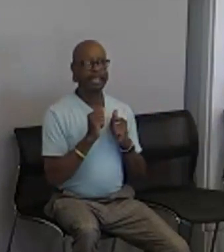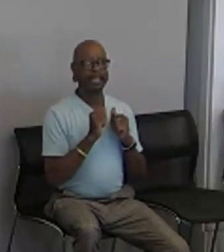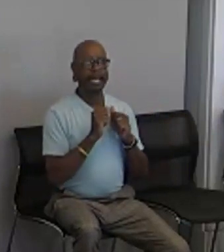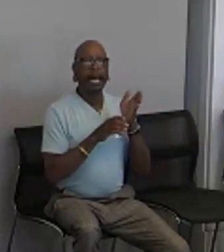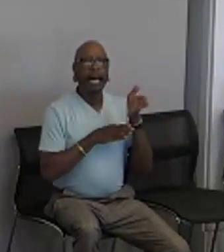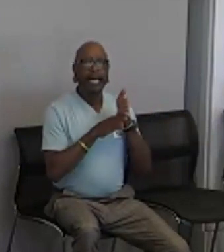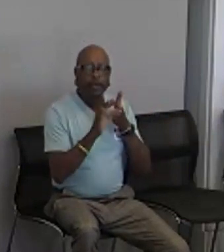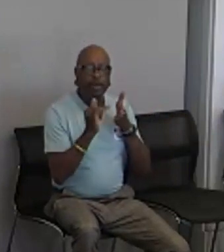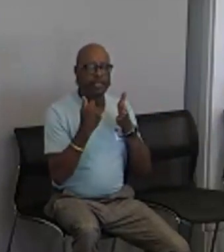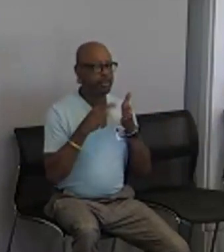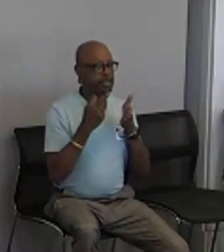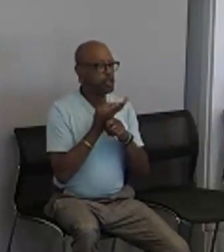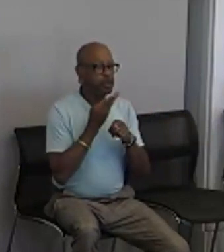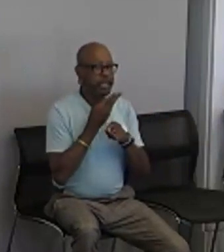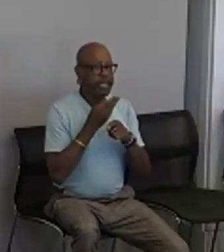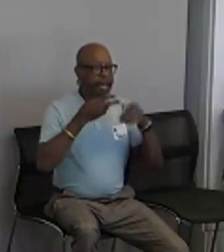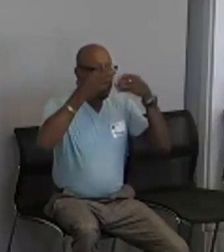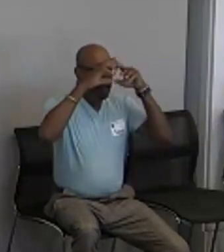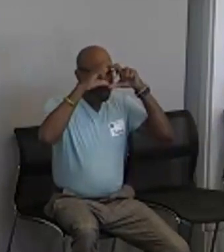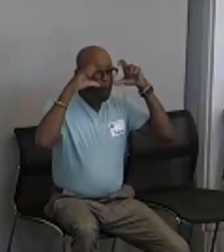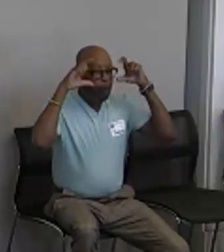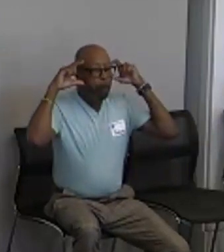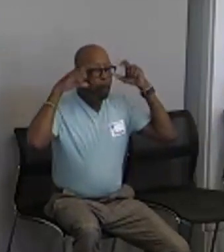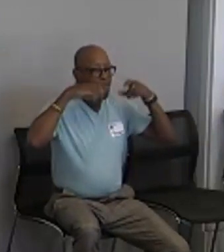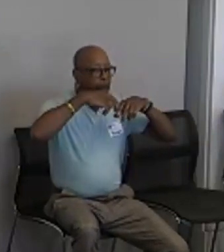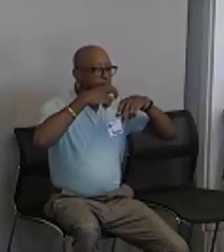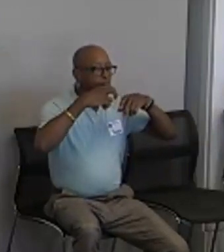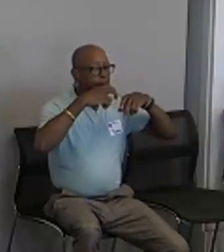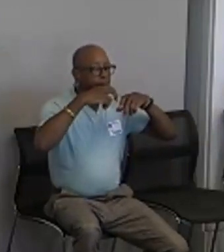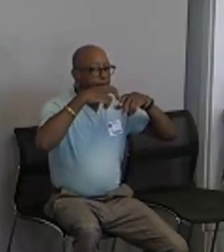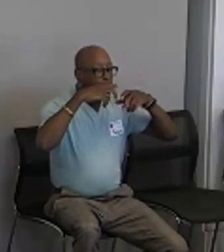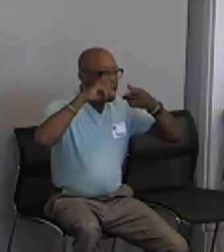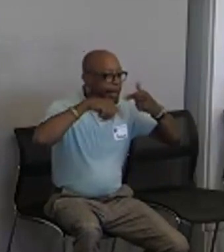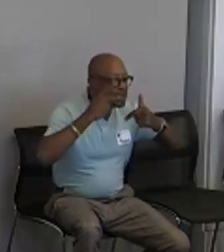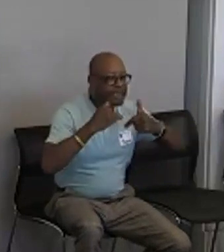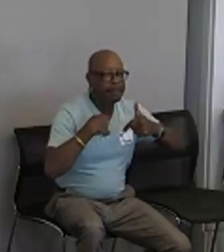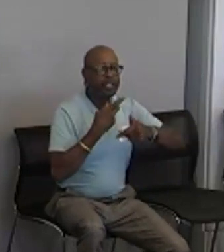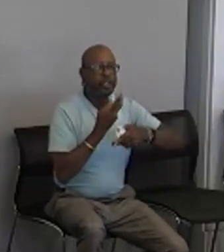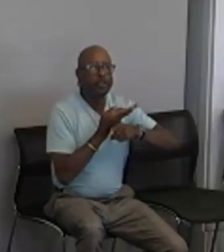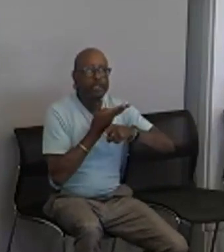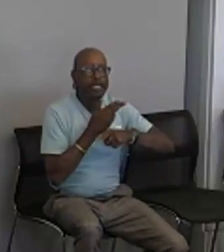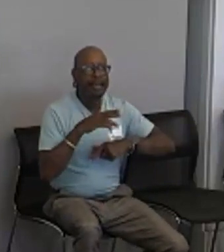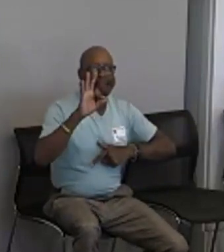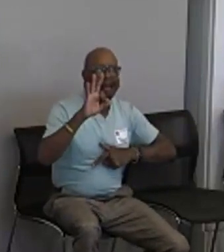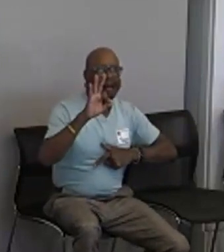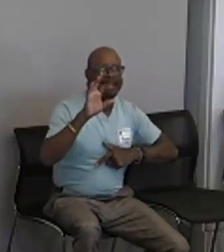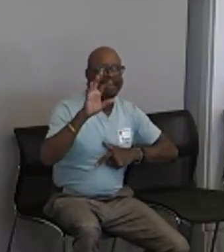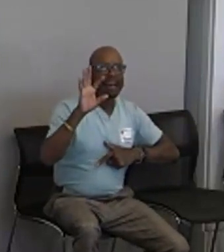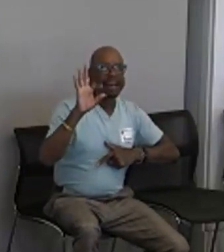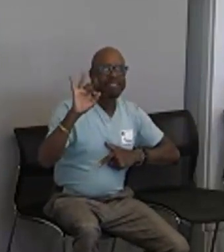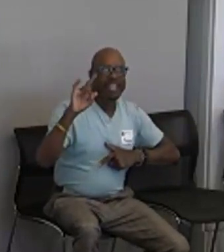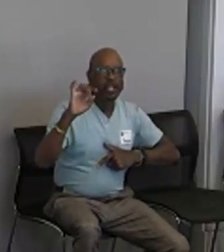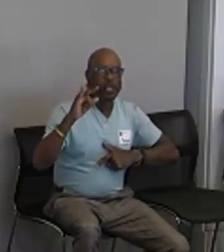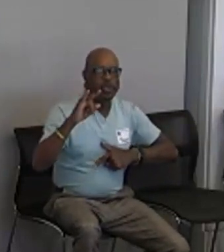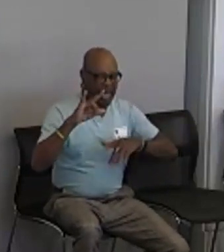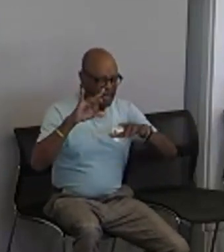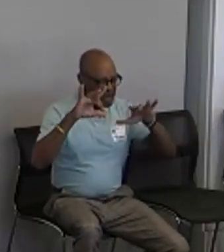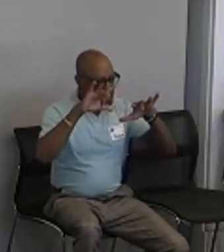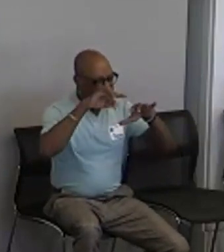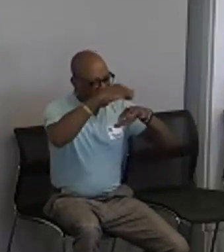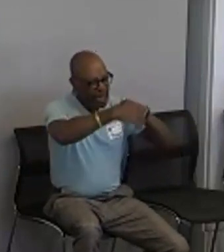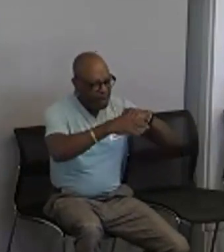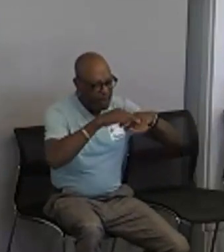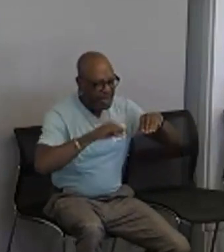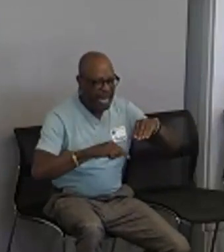using one finger with 9 fingers taped down and 1 finger. And so